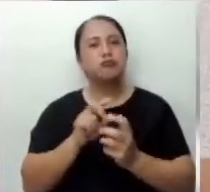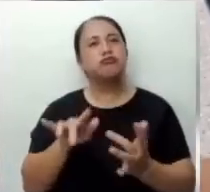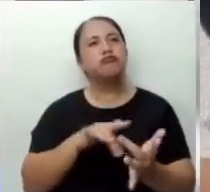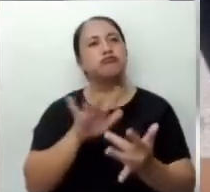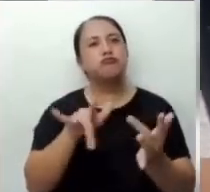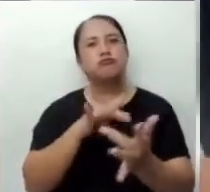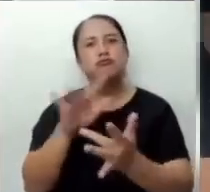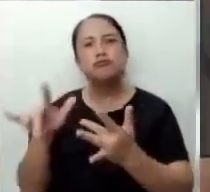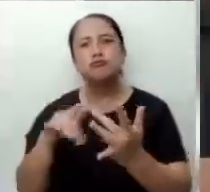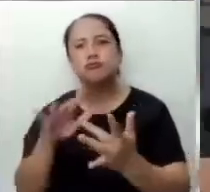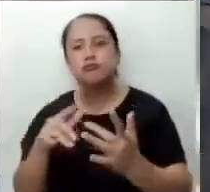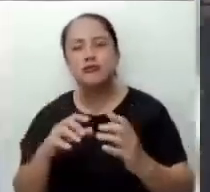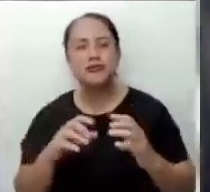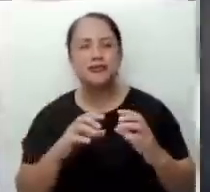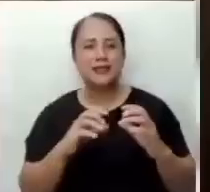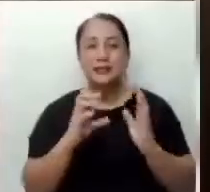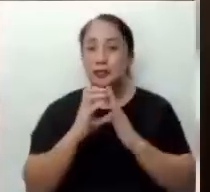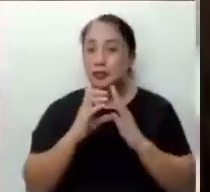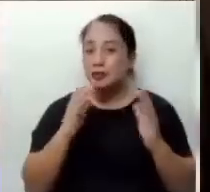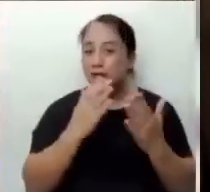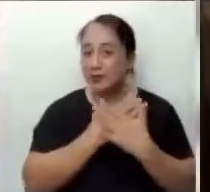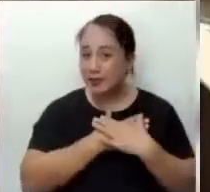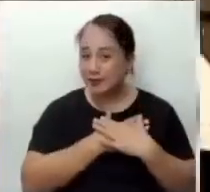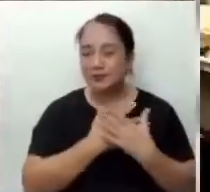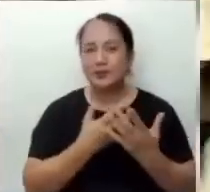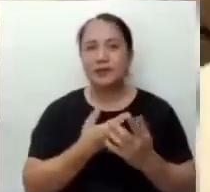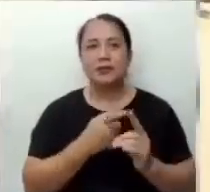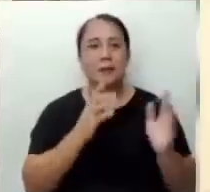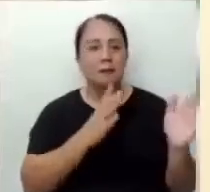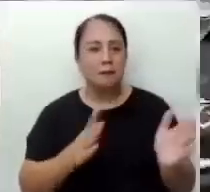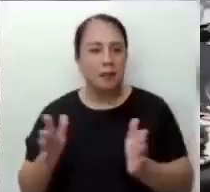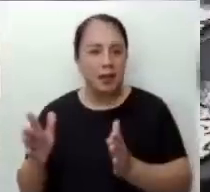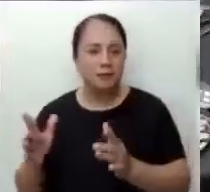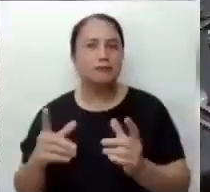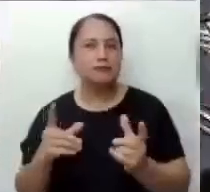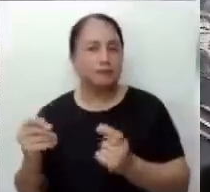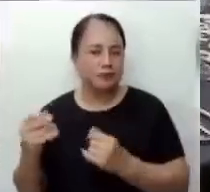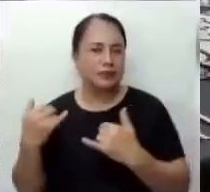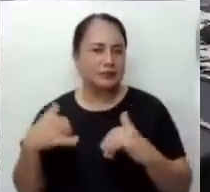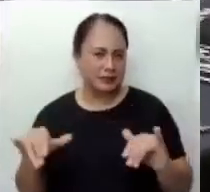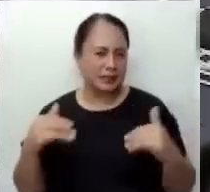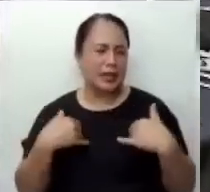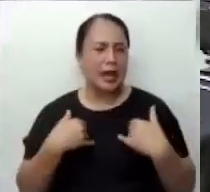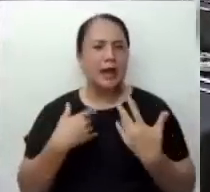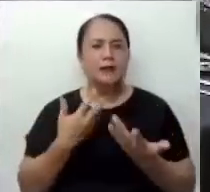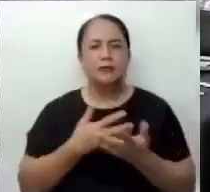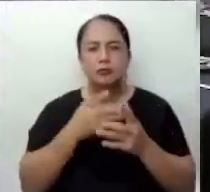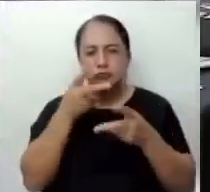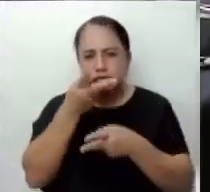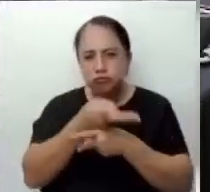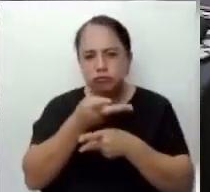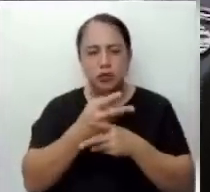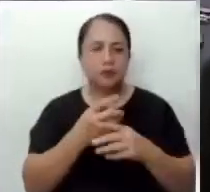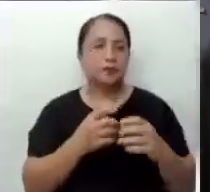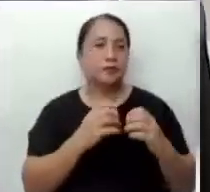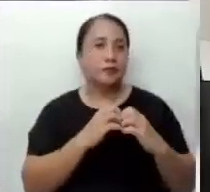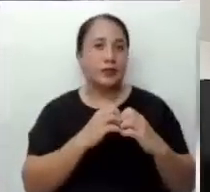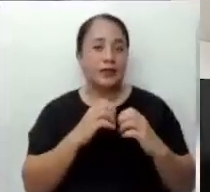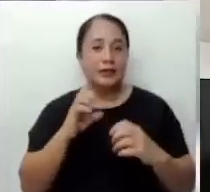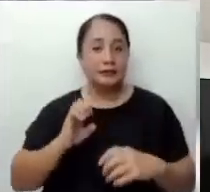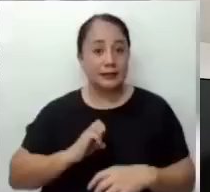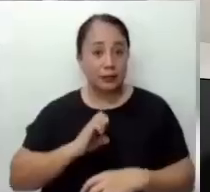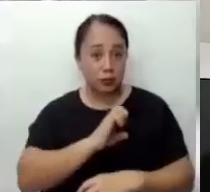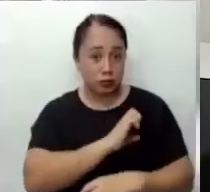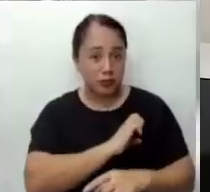Love. Samantala, from planning to execution, masusing tinutukan ng mga kapuso executives ang